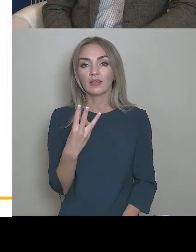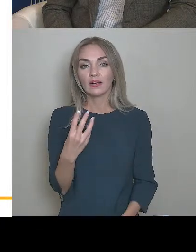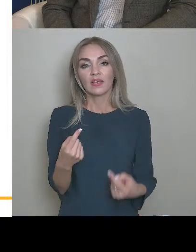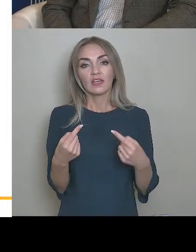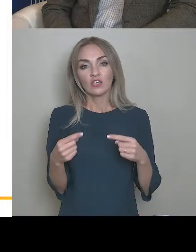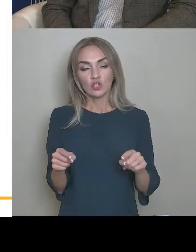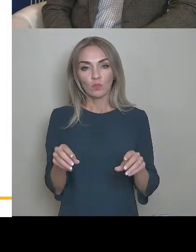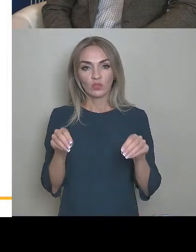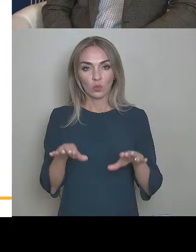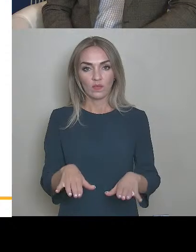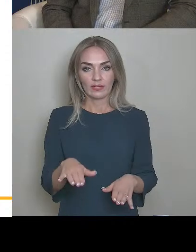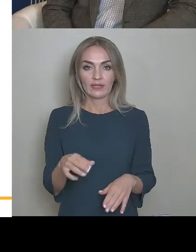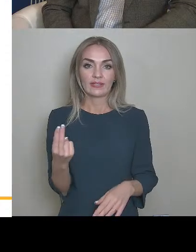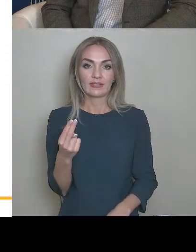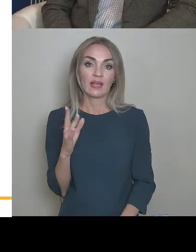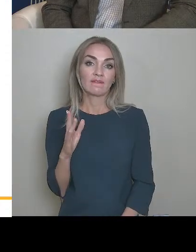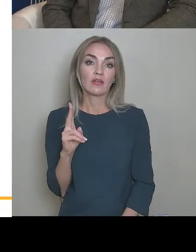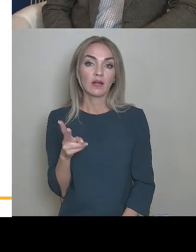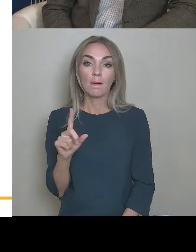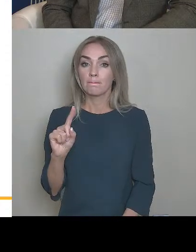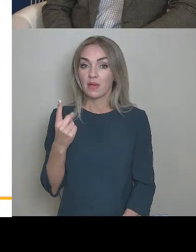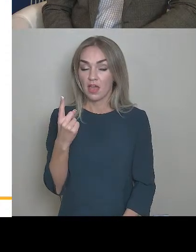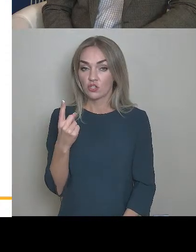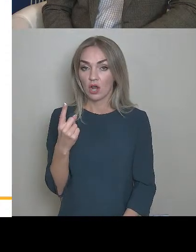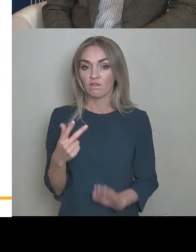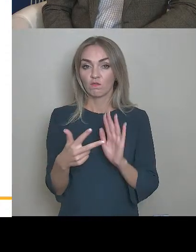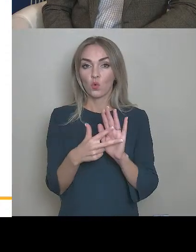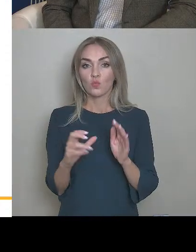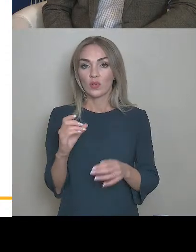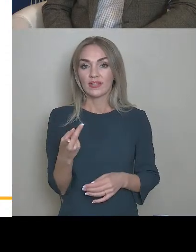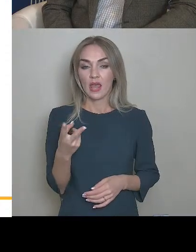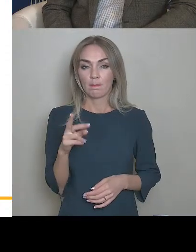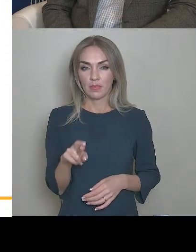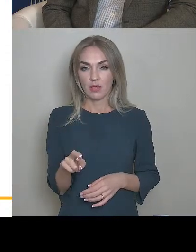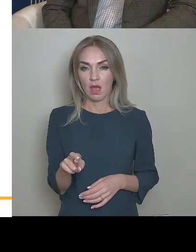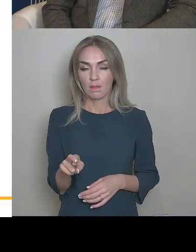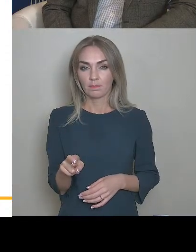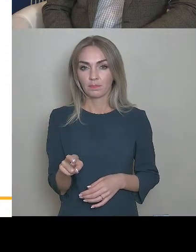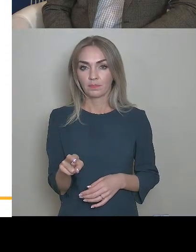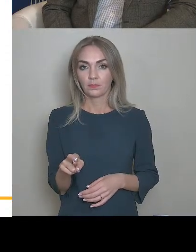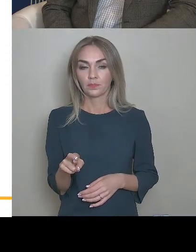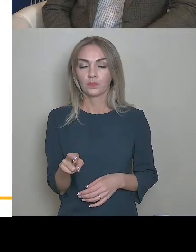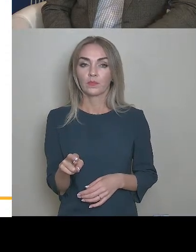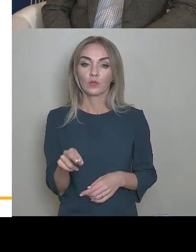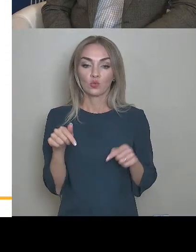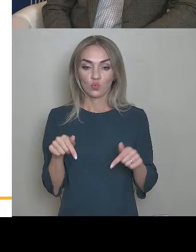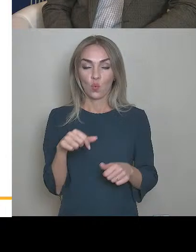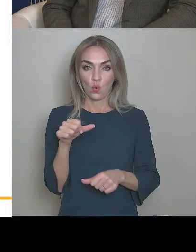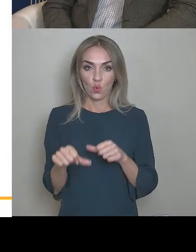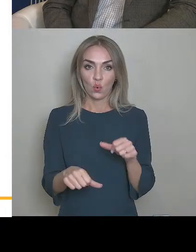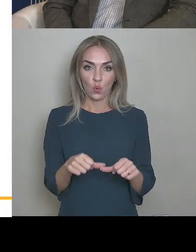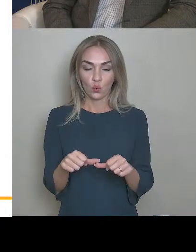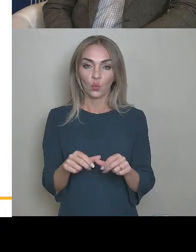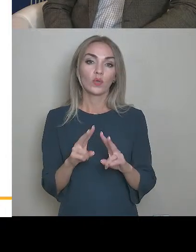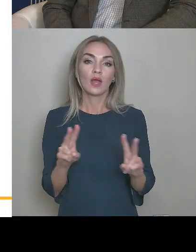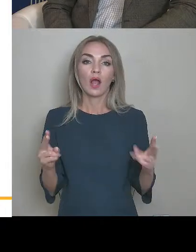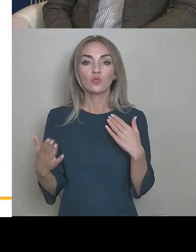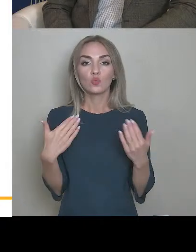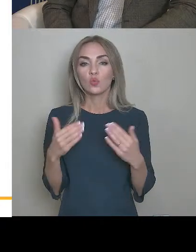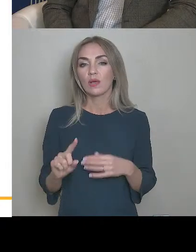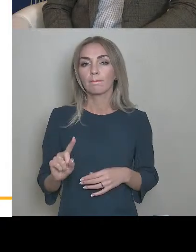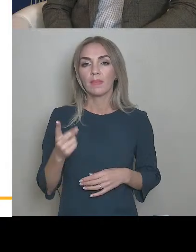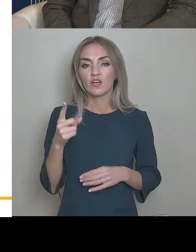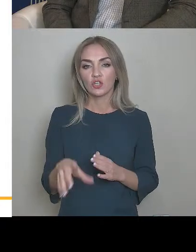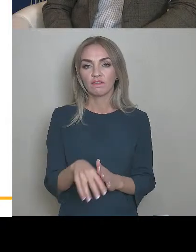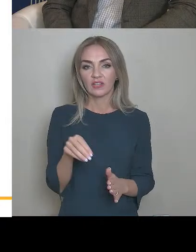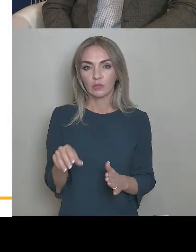of the Parliament, we've got 3 other resolutions of the CEC. The first one was